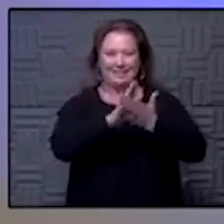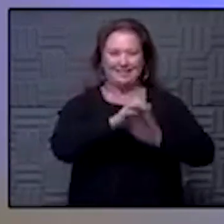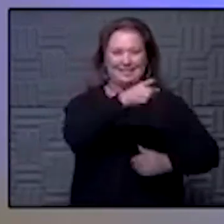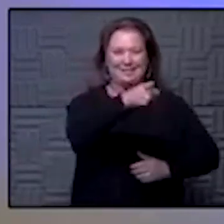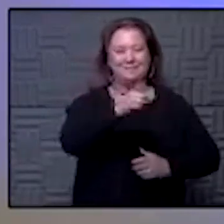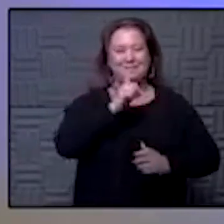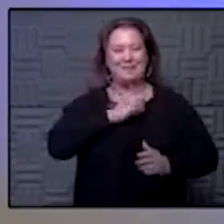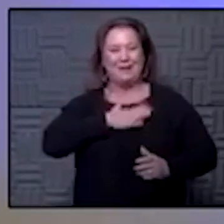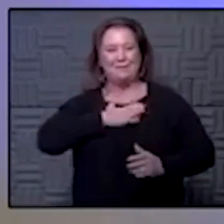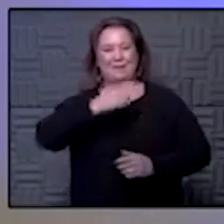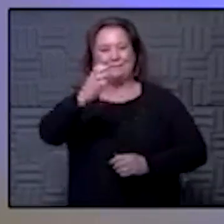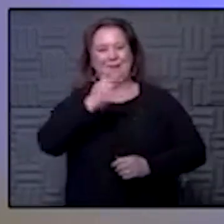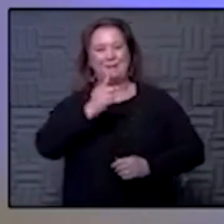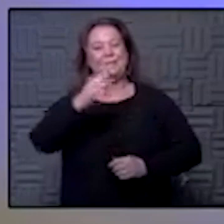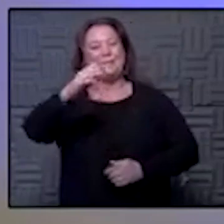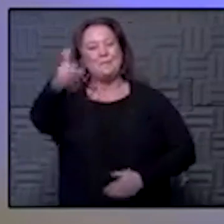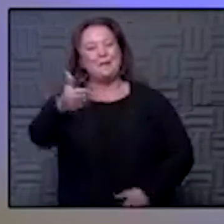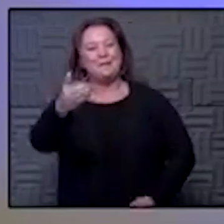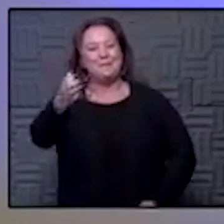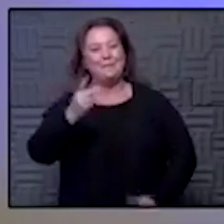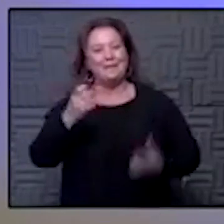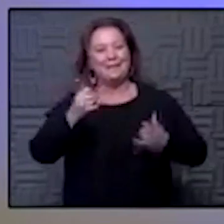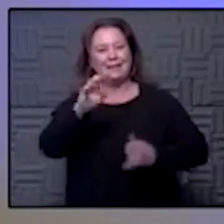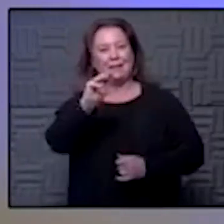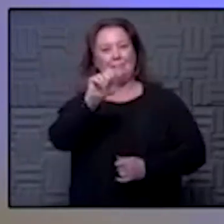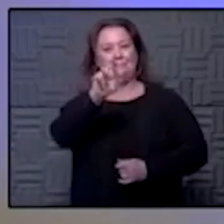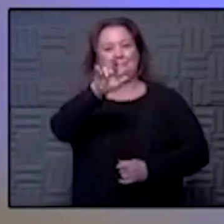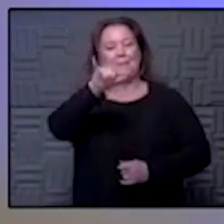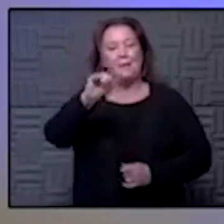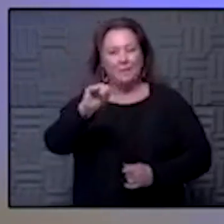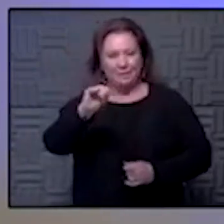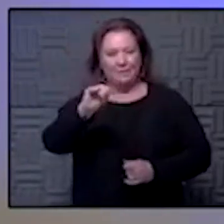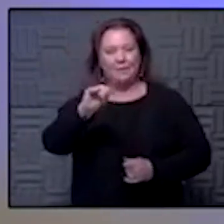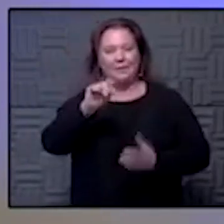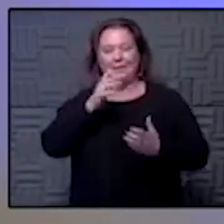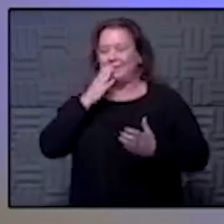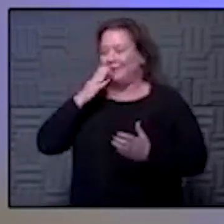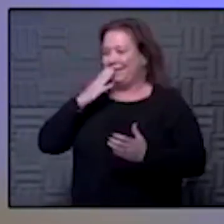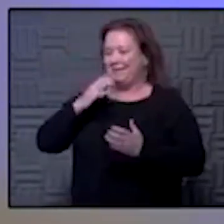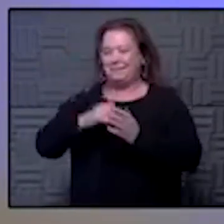delighted to have him back. Mario, welcome back on our program today. Mario will be helping us address